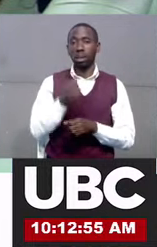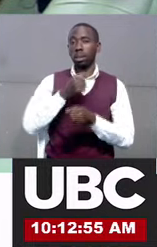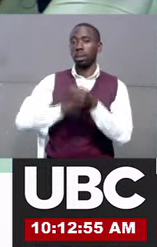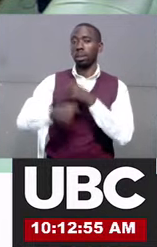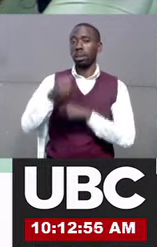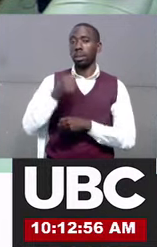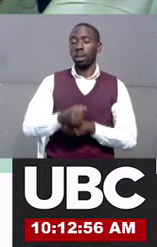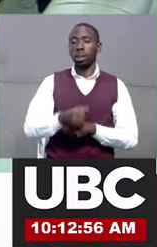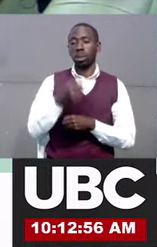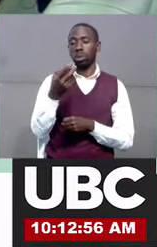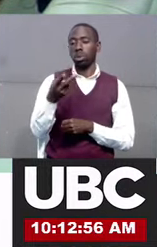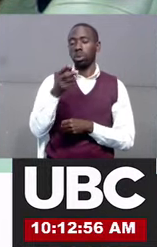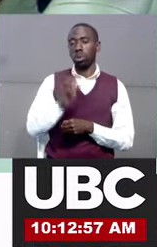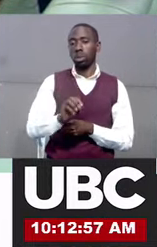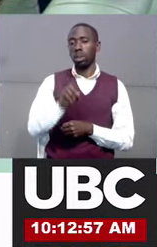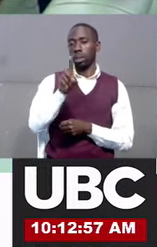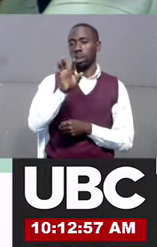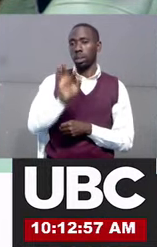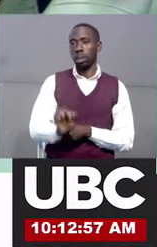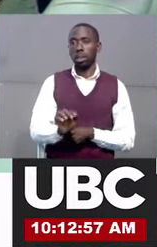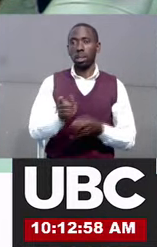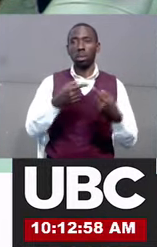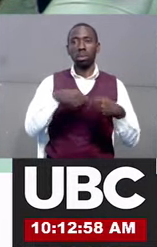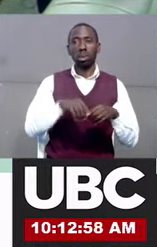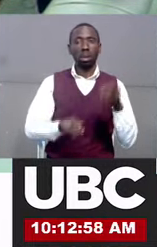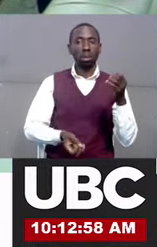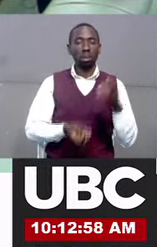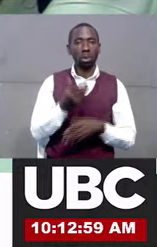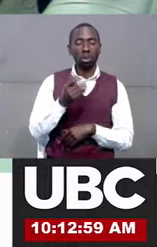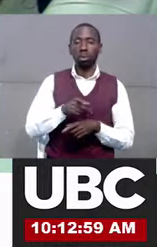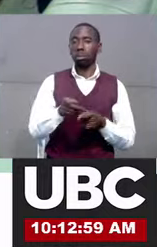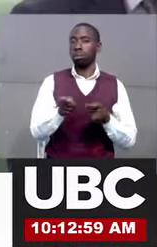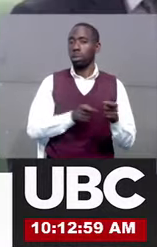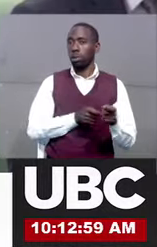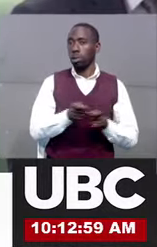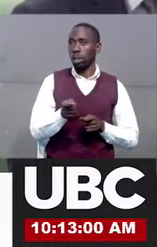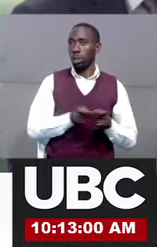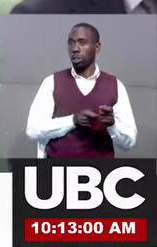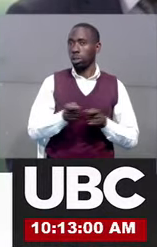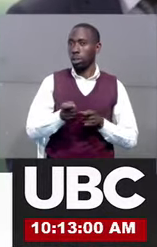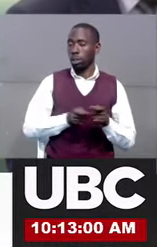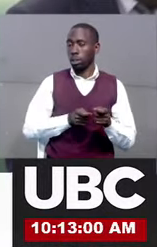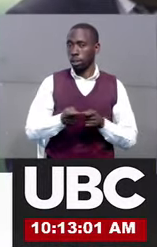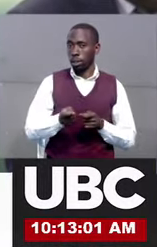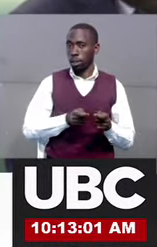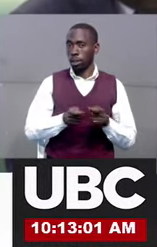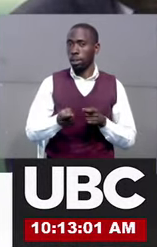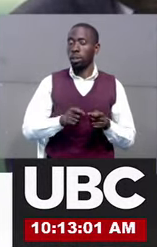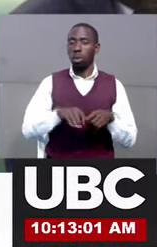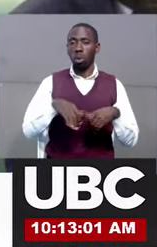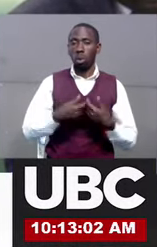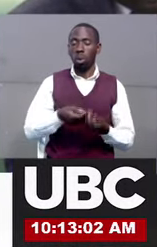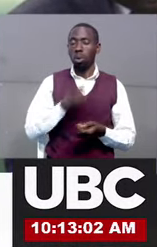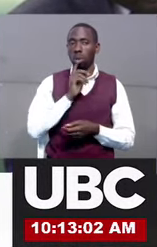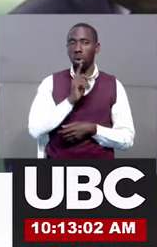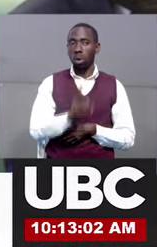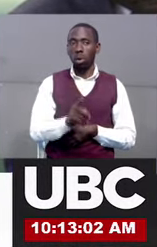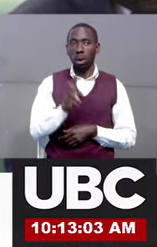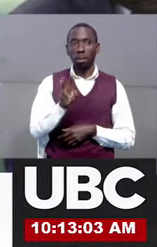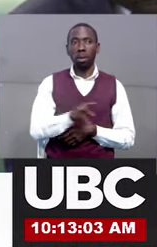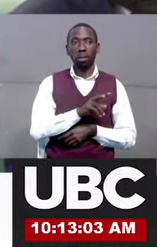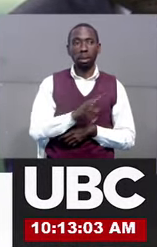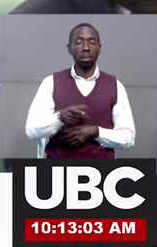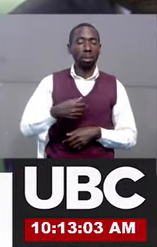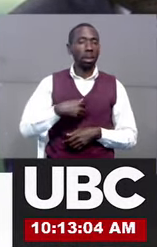2018 came out to with such regulations, with such directive, And